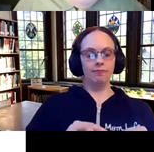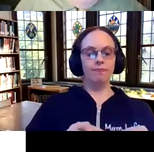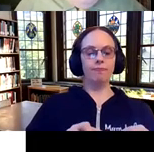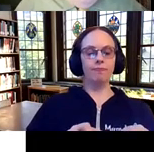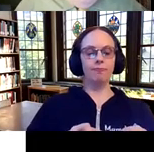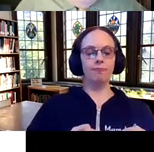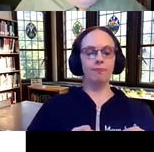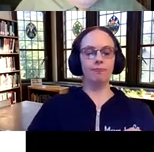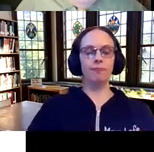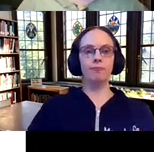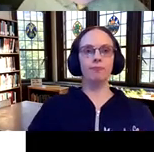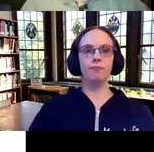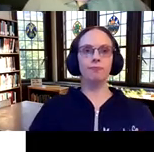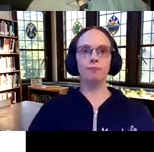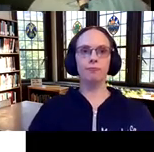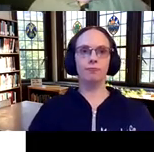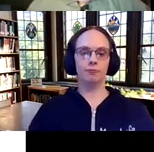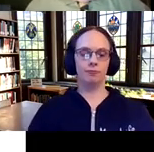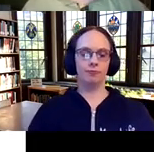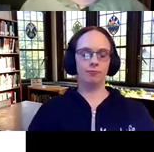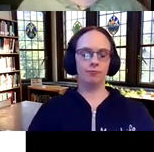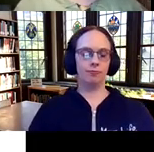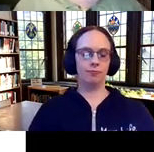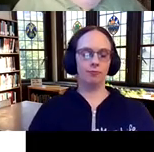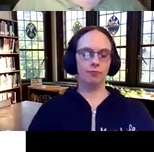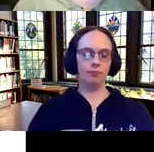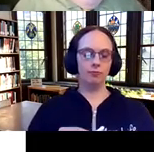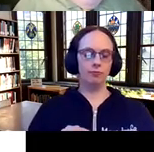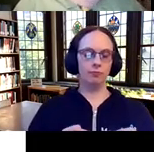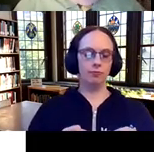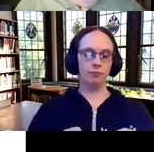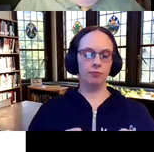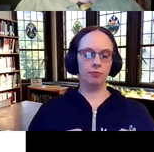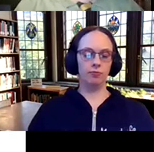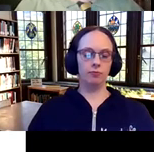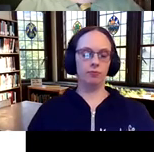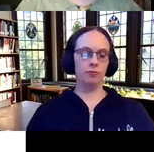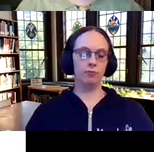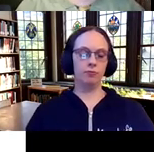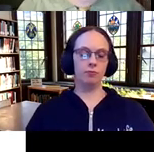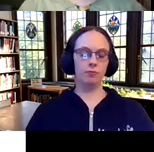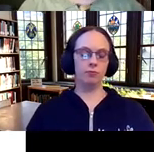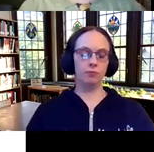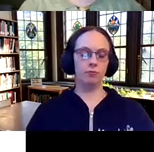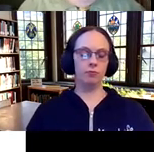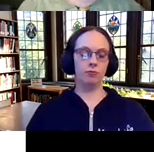in childbirth. Well, the college almost died also in